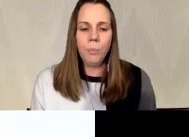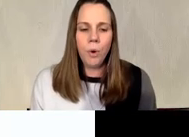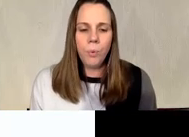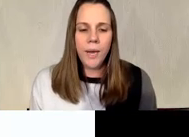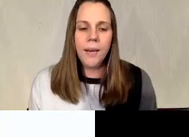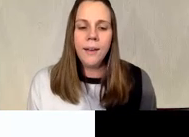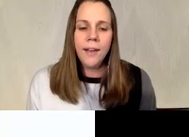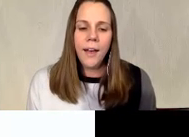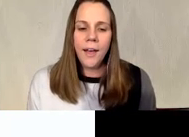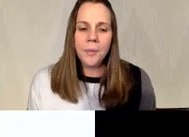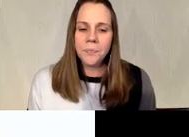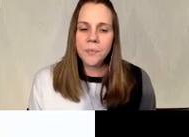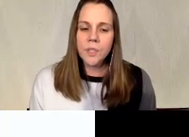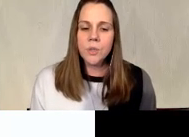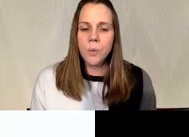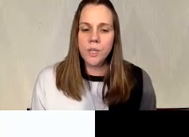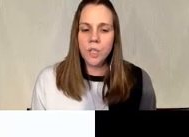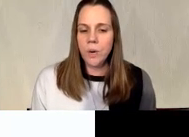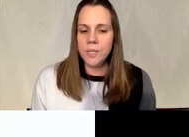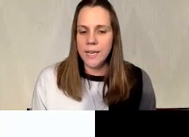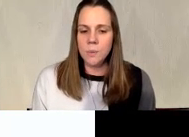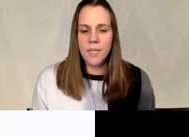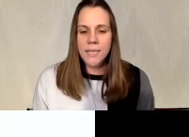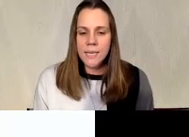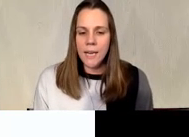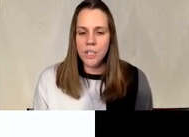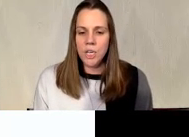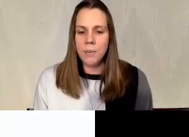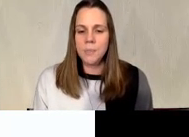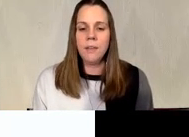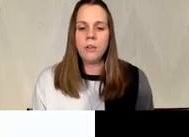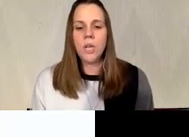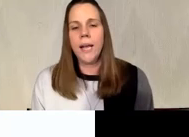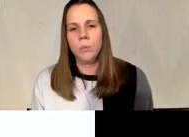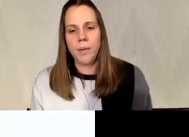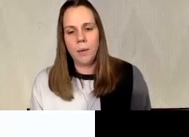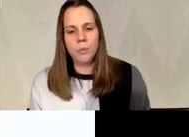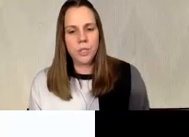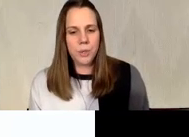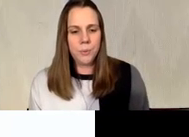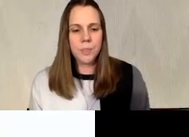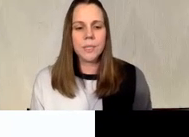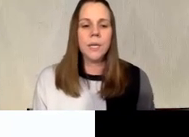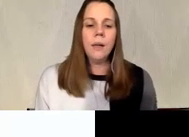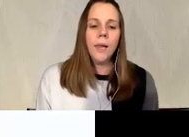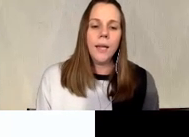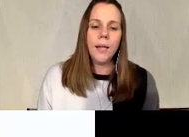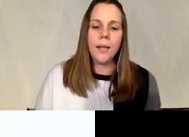developmentally appropriate. So you want to start with signs with easy hand shapes that your child will be able to